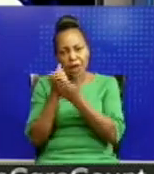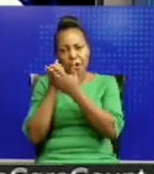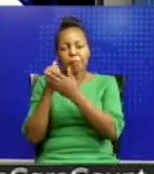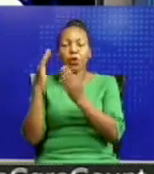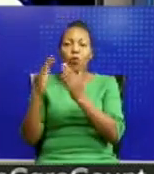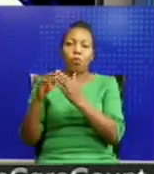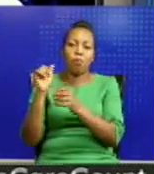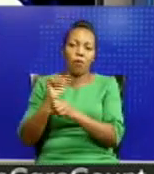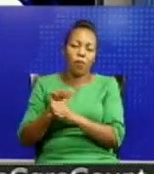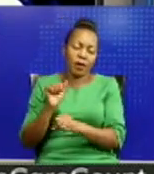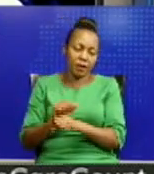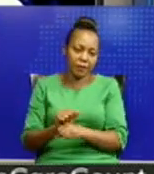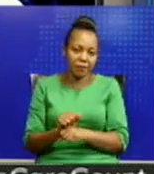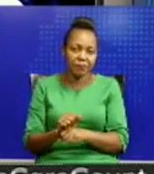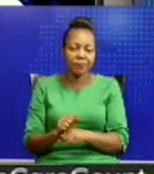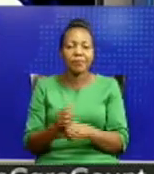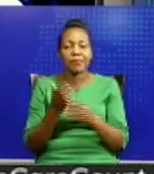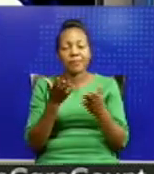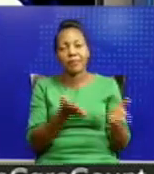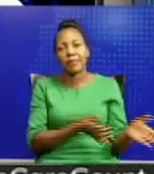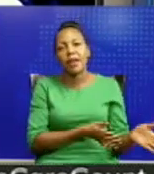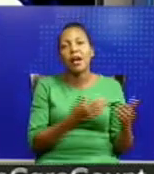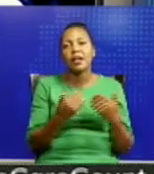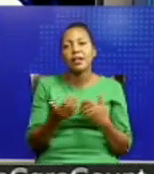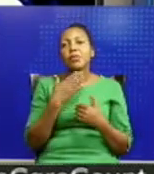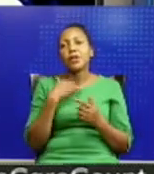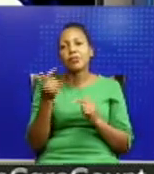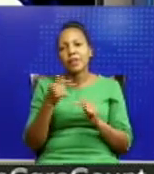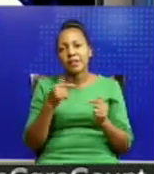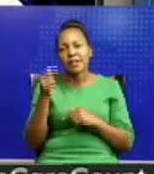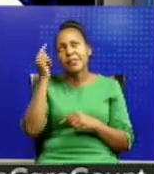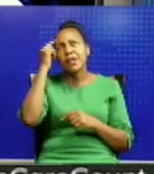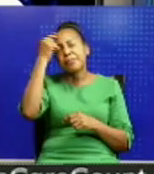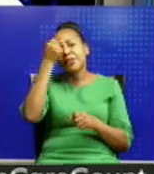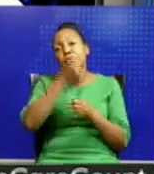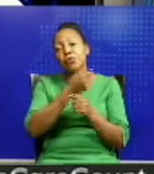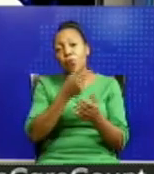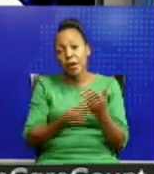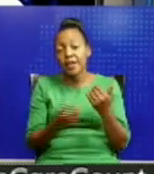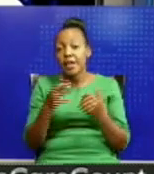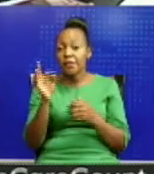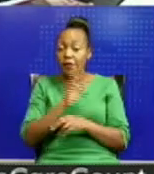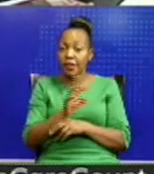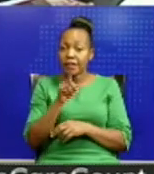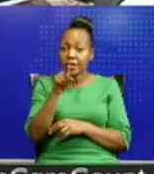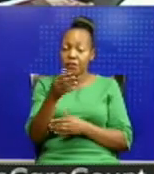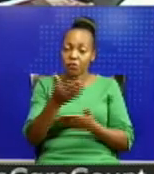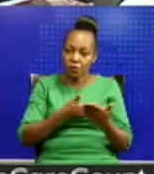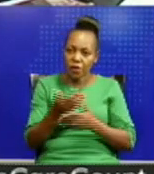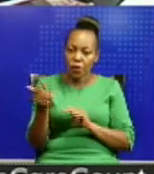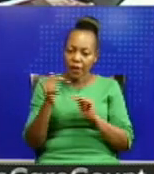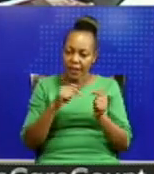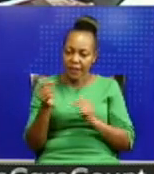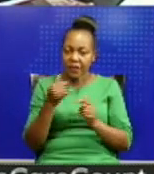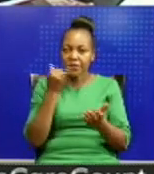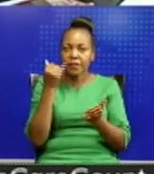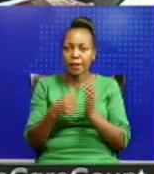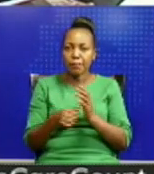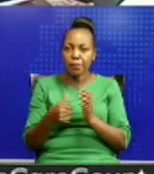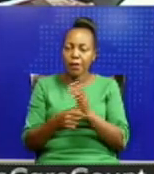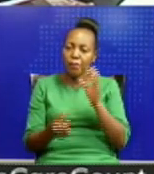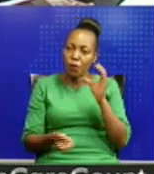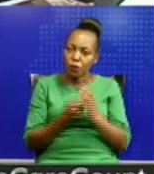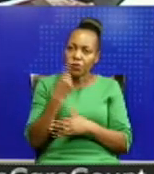right, Wilson, yes, Senyoni, let's also talk about something the government should do. By the way, if you're watching this conversation, you're talking about the impact of the COVID-19